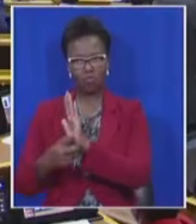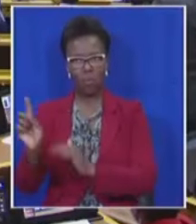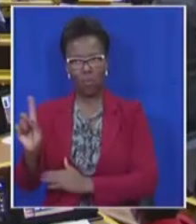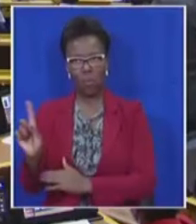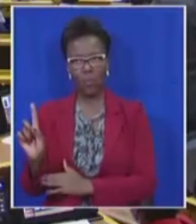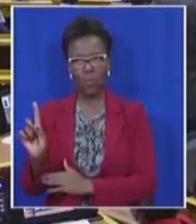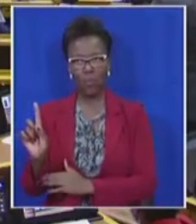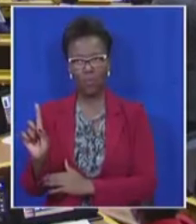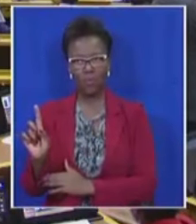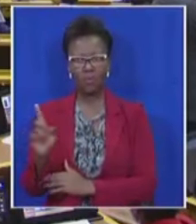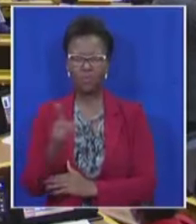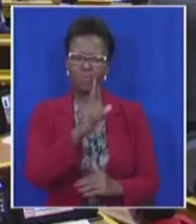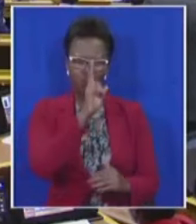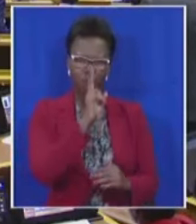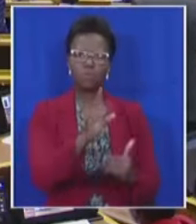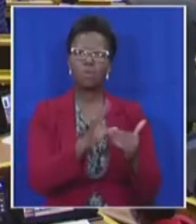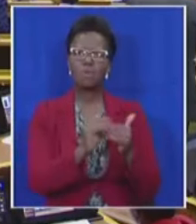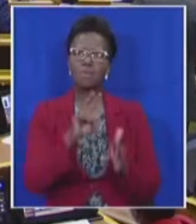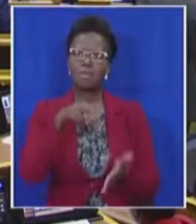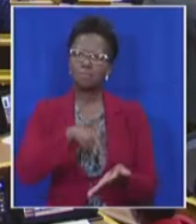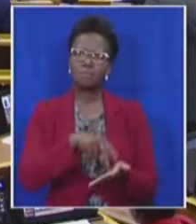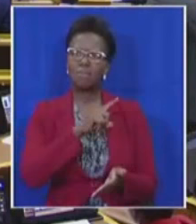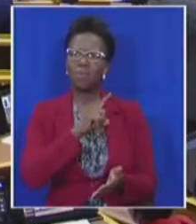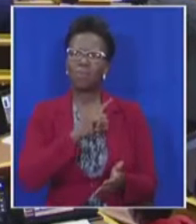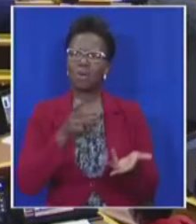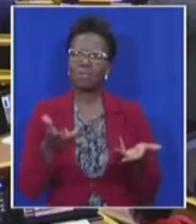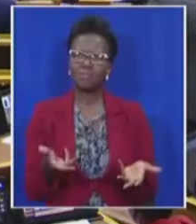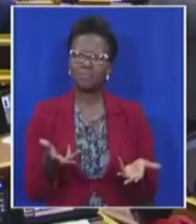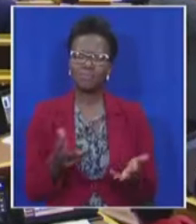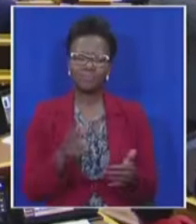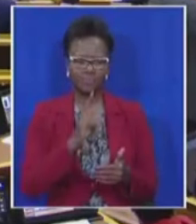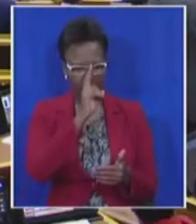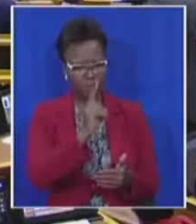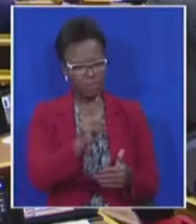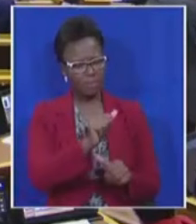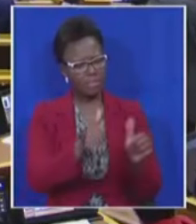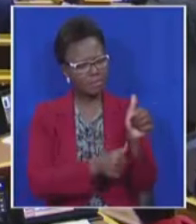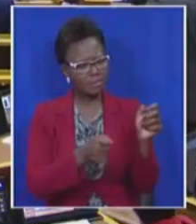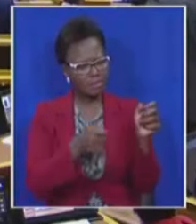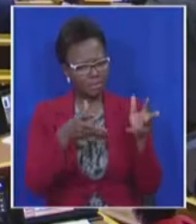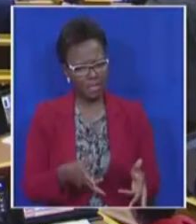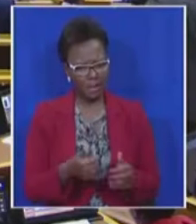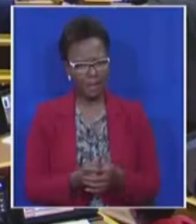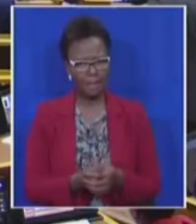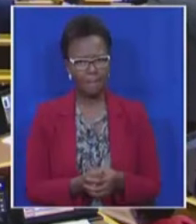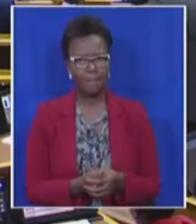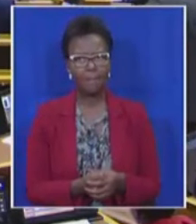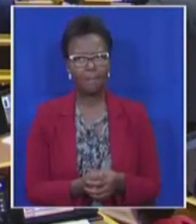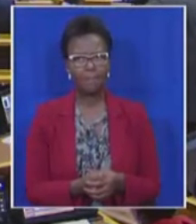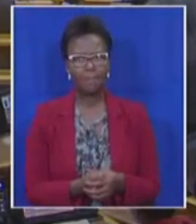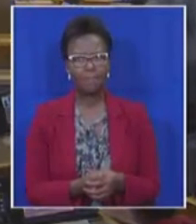Out of order. Yes, honourable member. What are you raising on? Honourable Deputy Speaker. I think